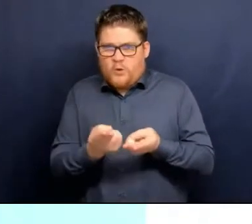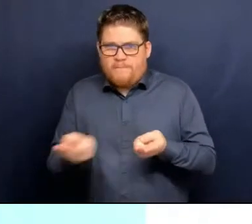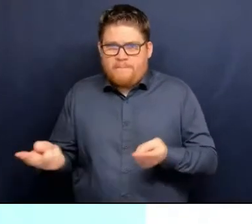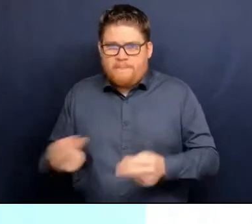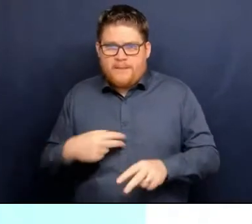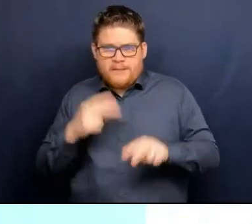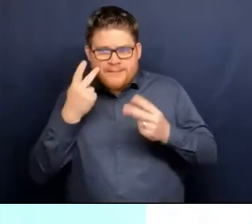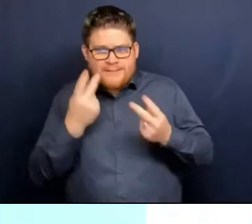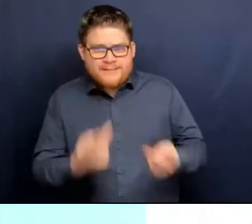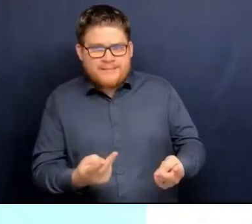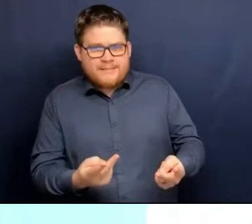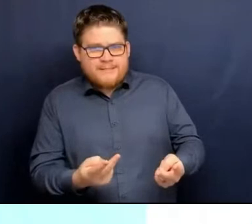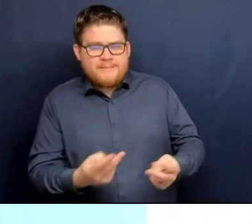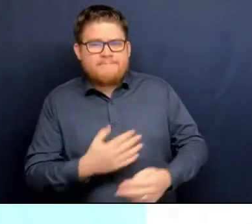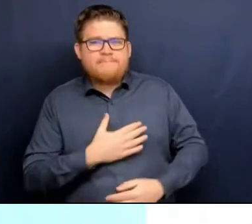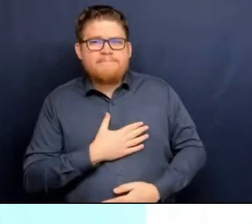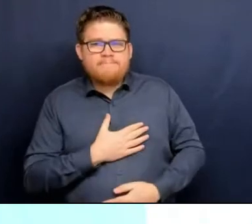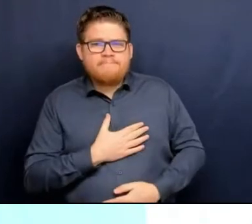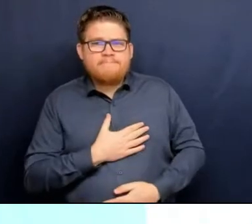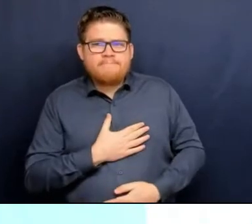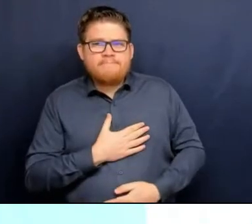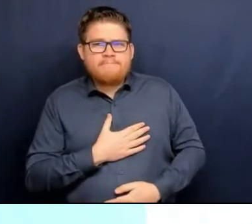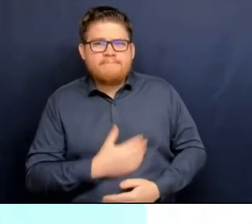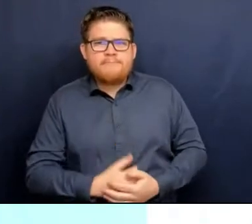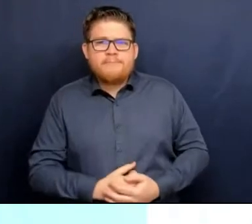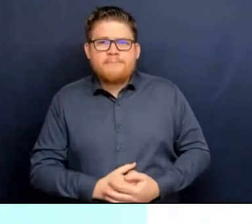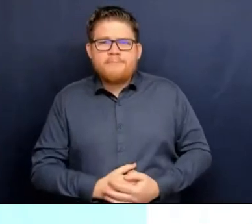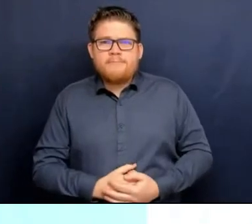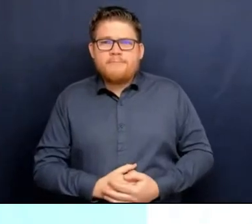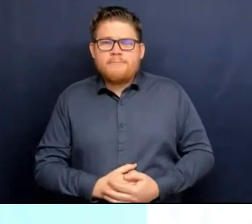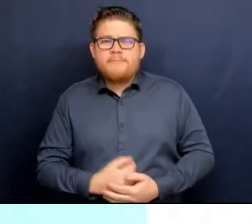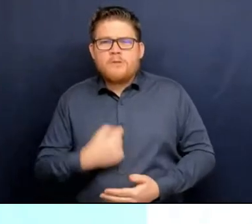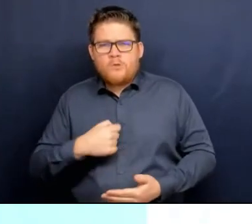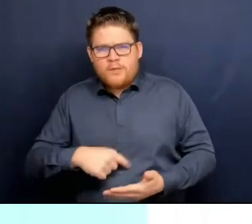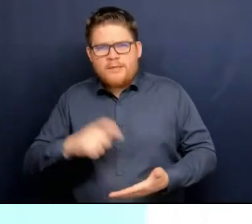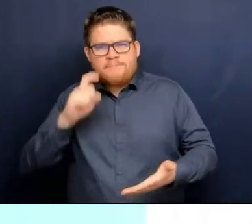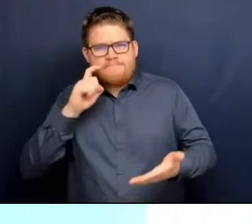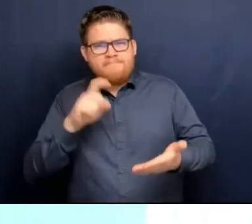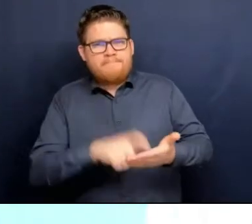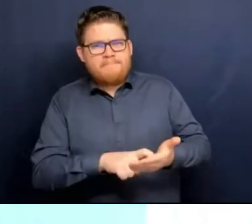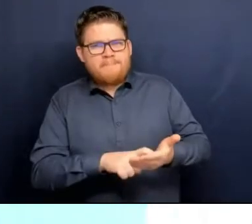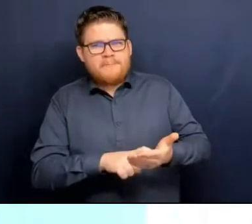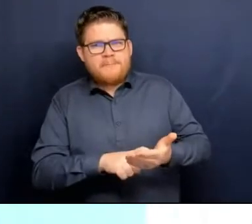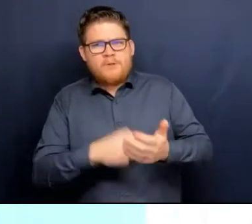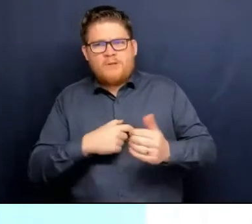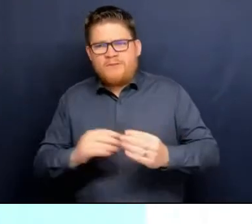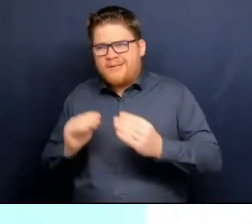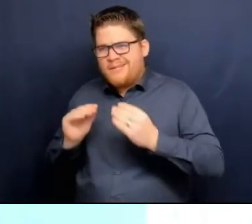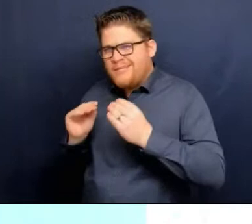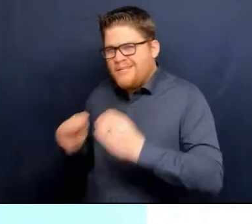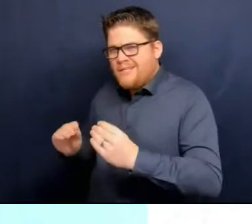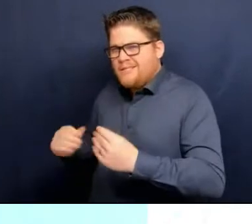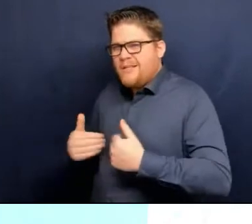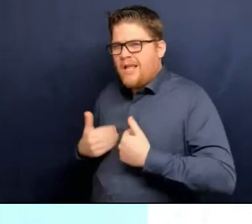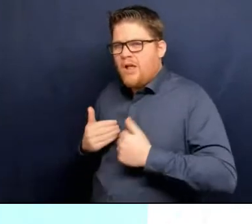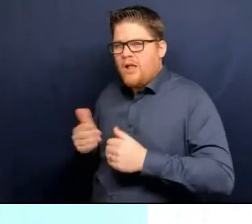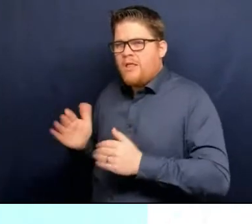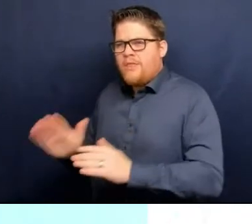We have to teach our young about identity and how important it is. And they have to be proud of that